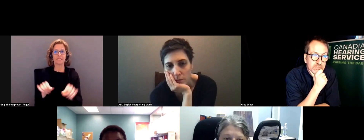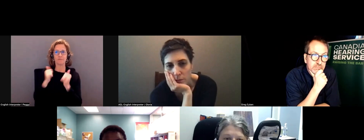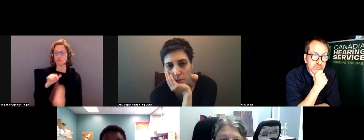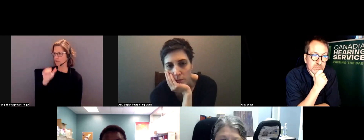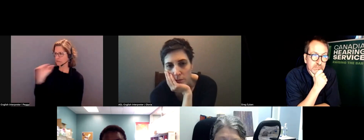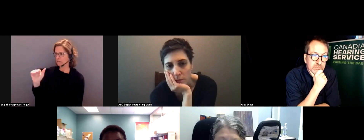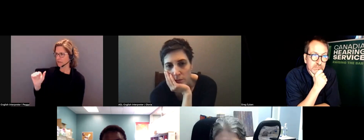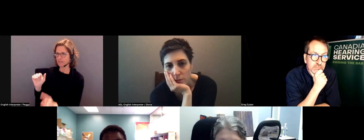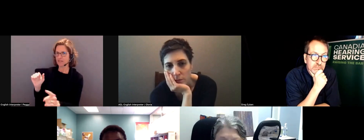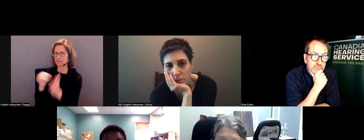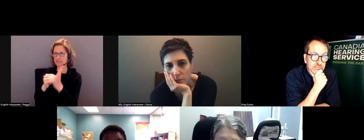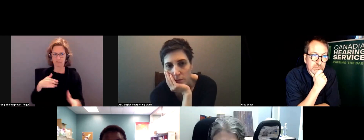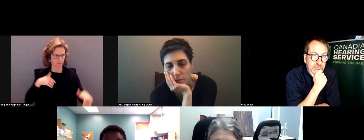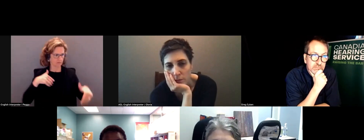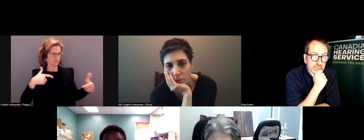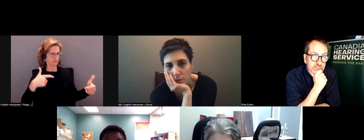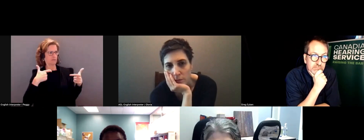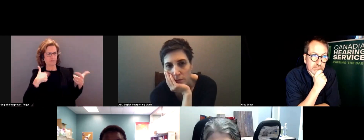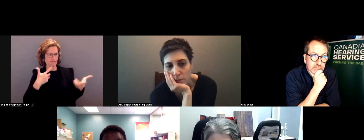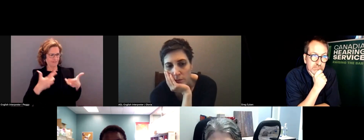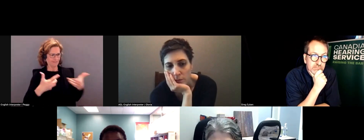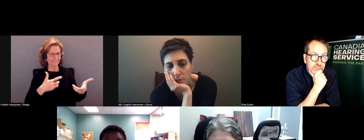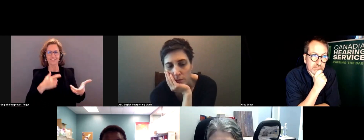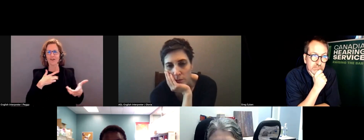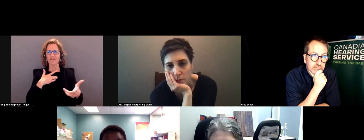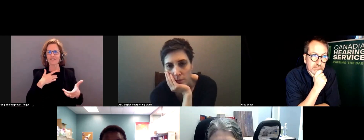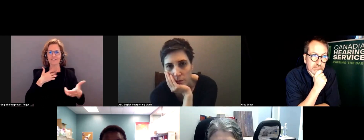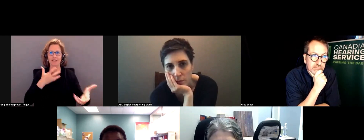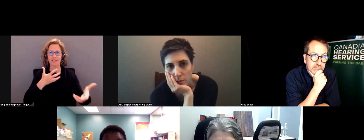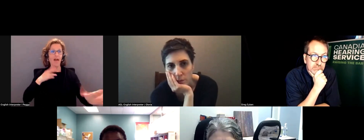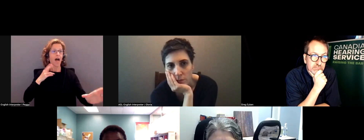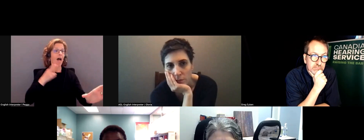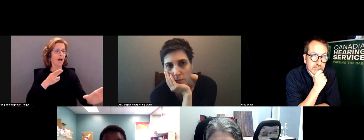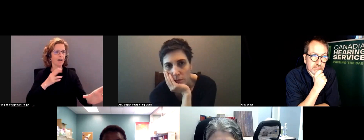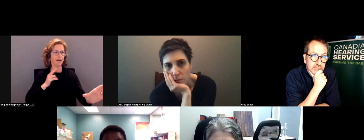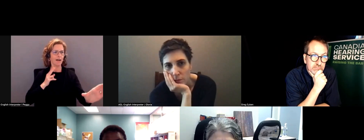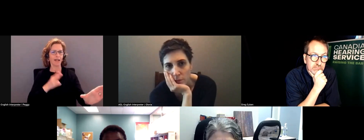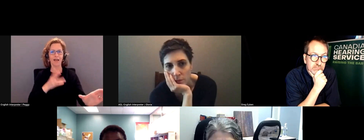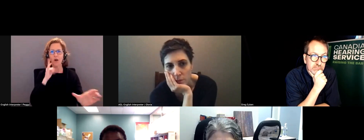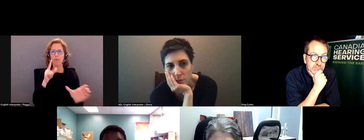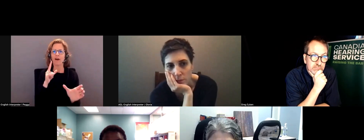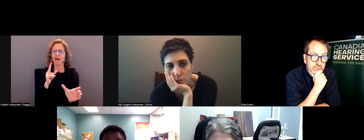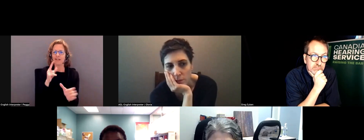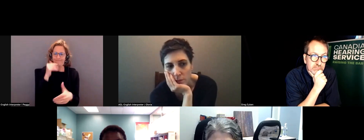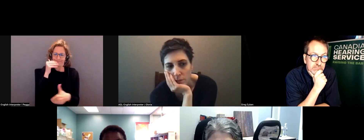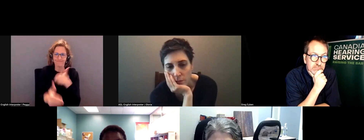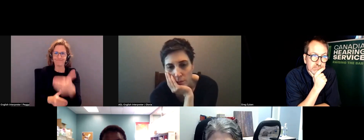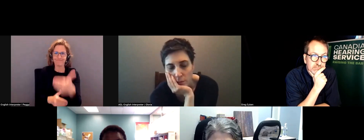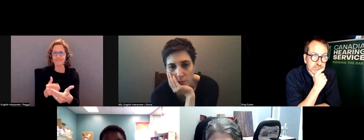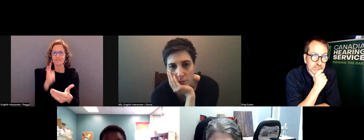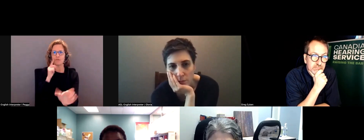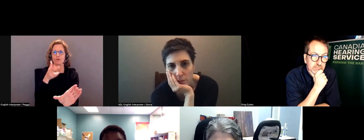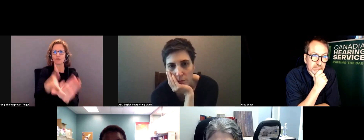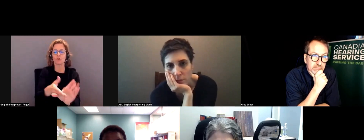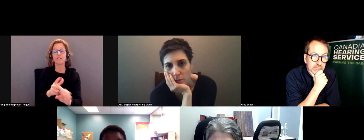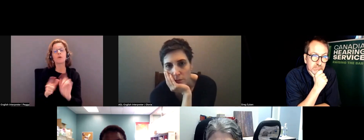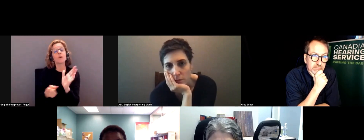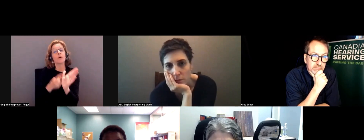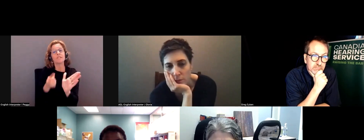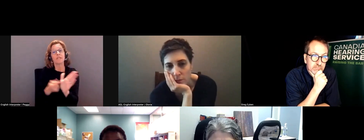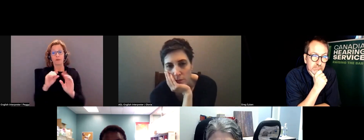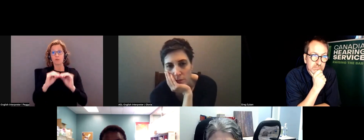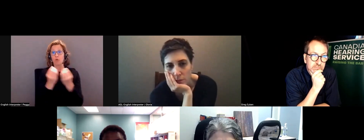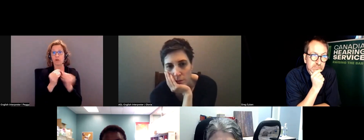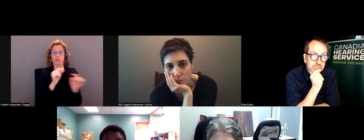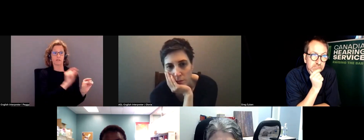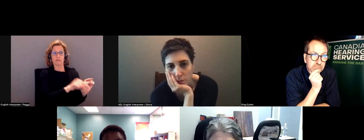that process and are getting stuck a bit as well. Yes. So what we have seen some organizations choosing to do is